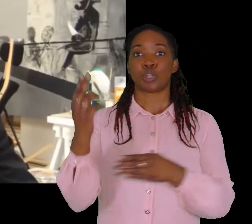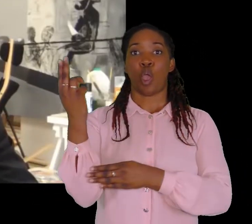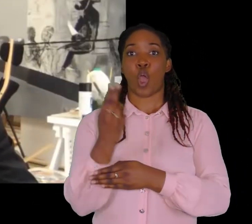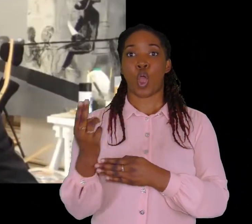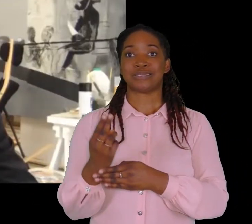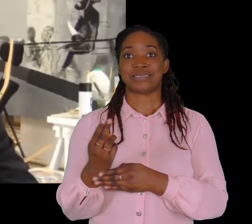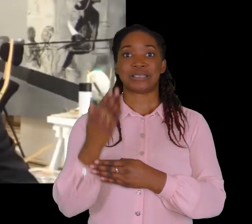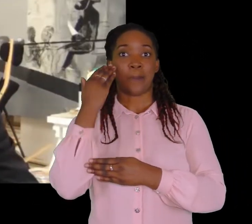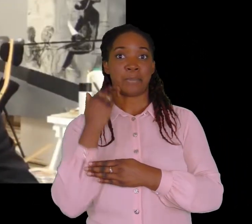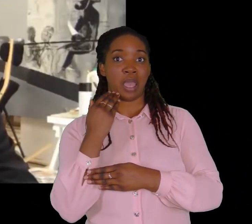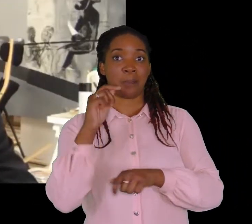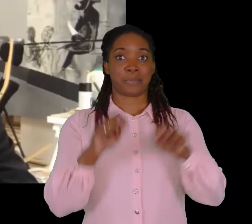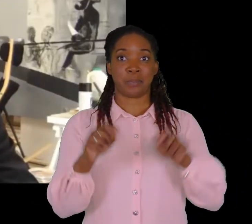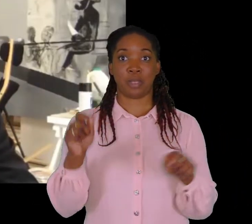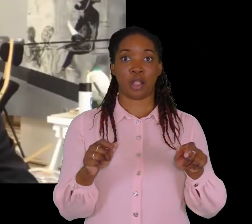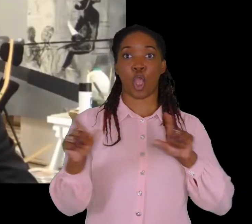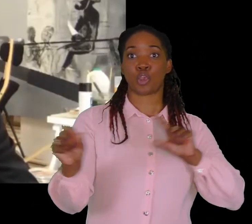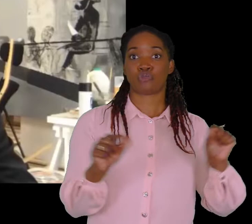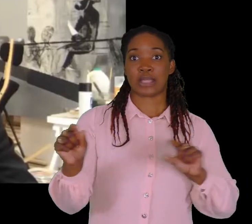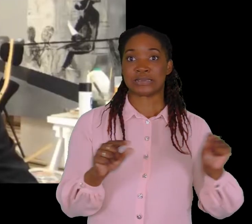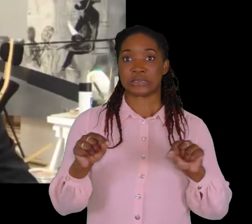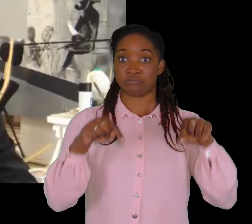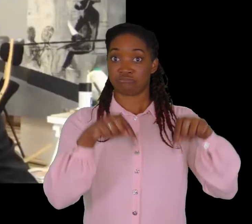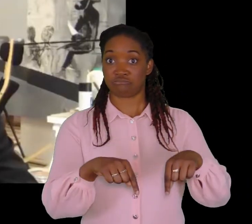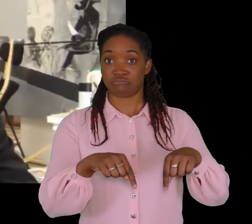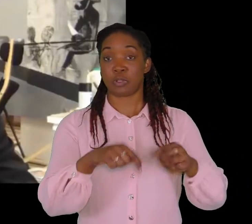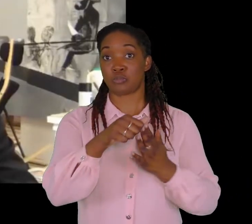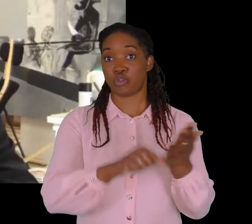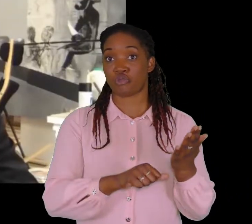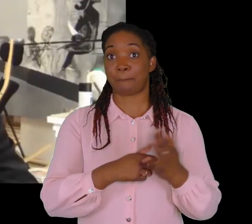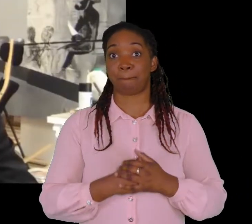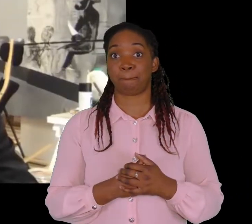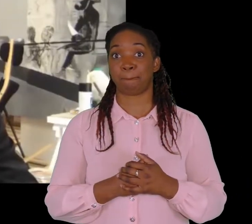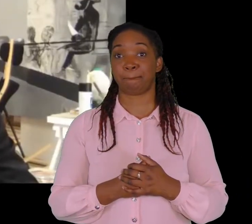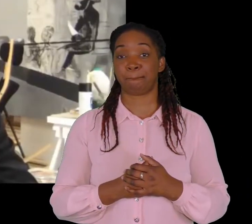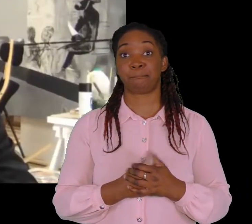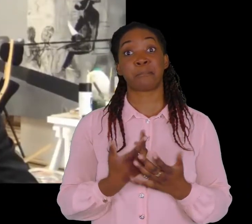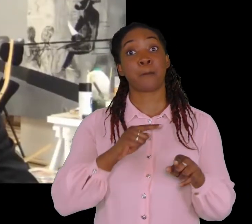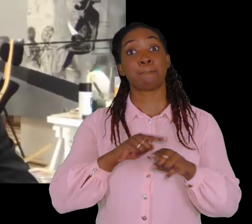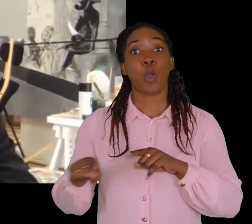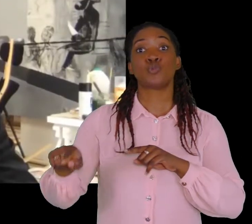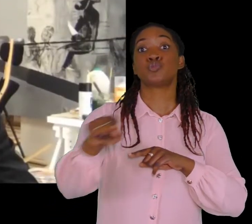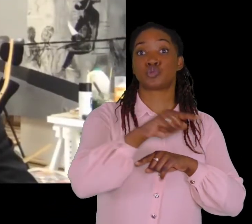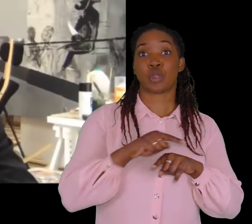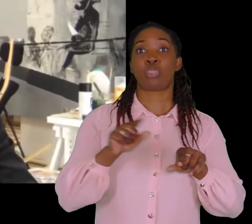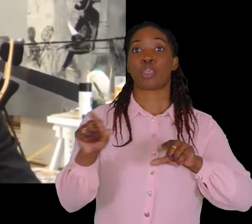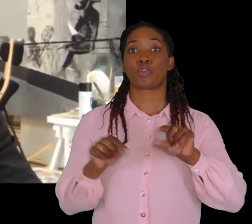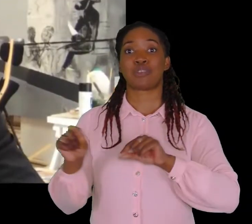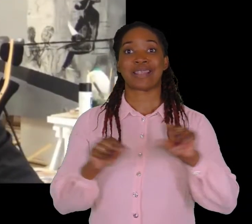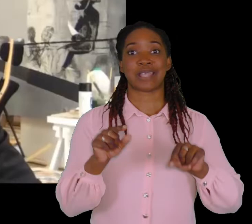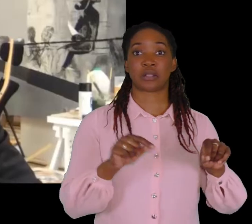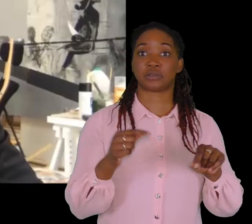the program. Hitherto, most of the curators, to my knowledge, were artists or stakeholders who were